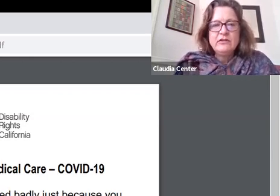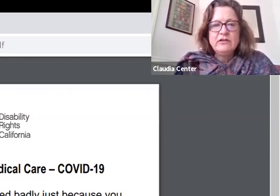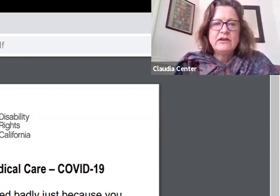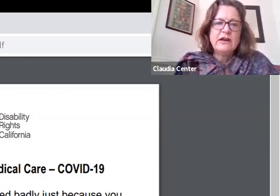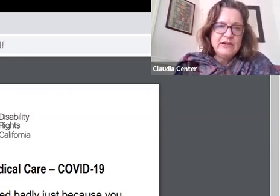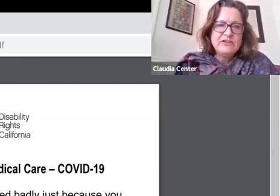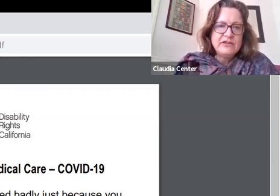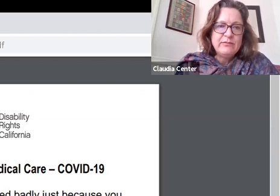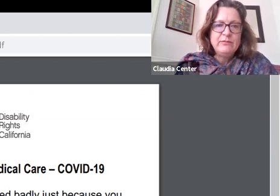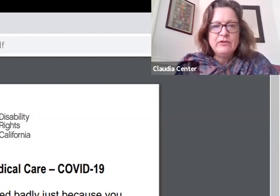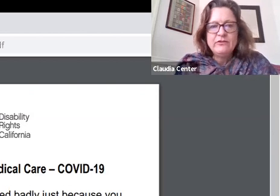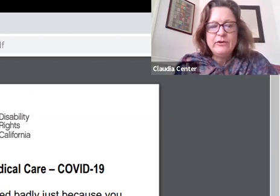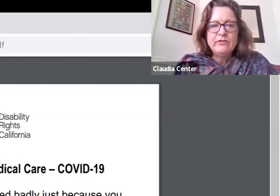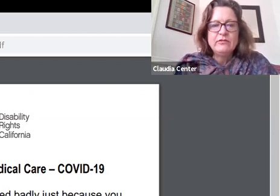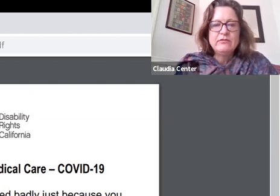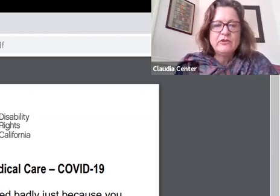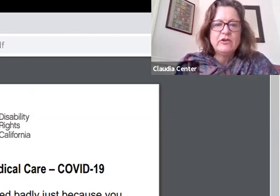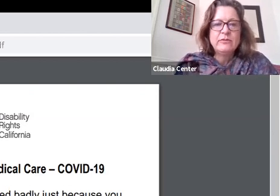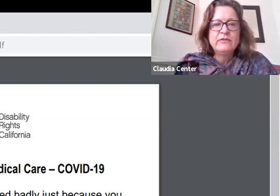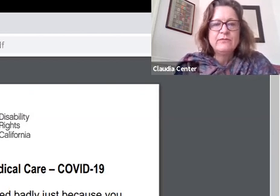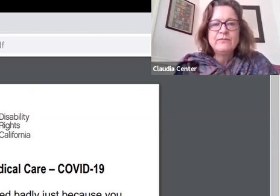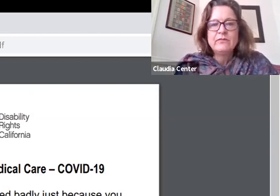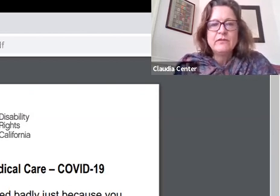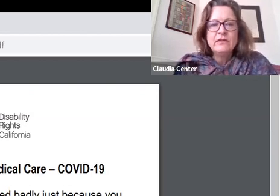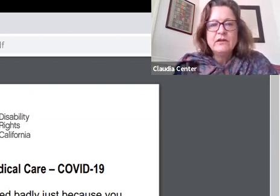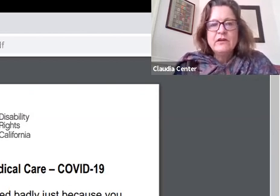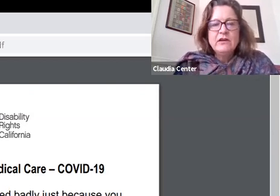reasonable accommodation. People use both terms.